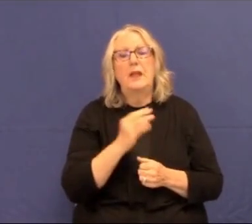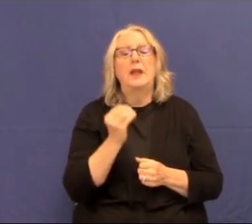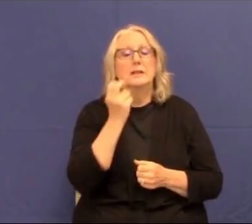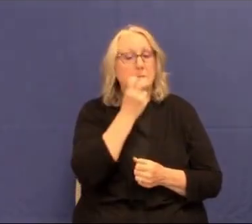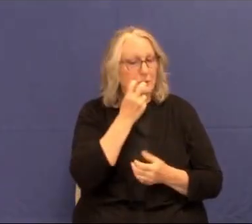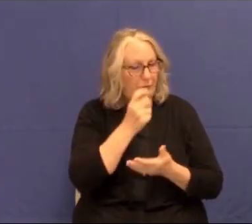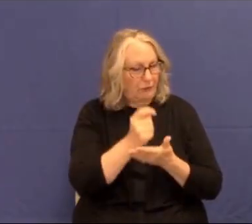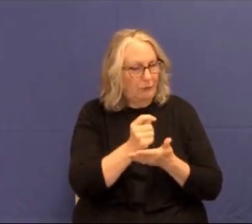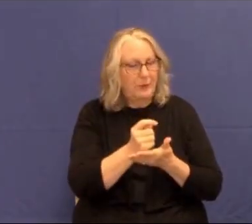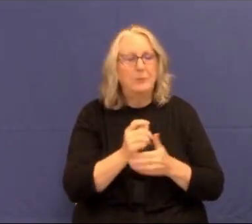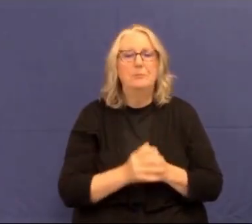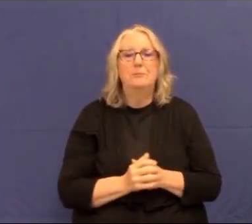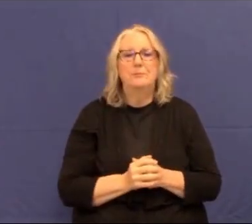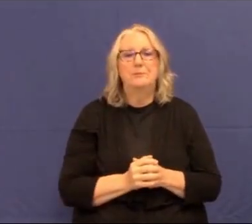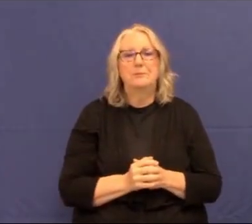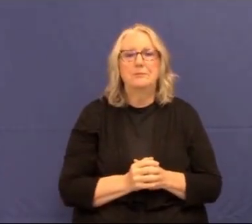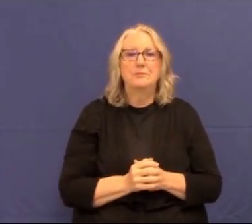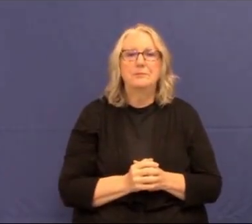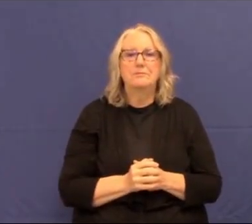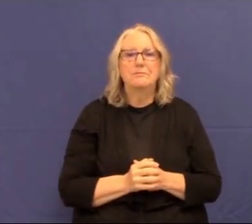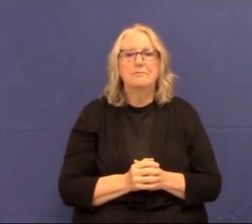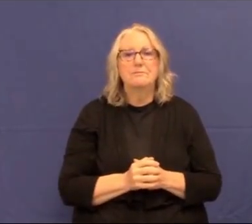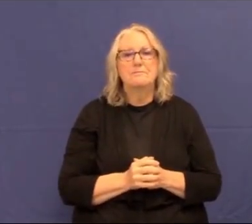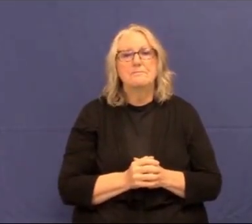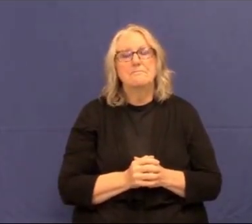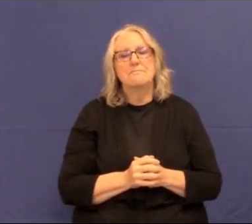as well as speech therapists as well.